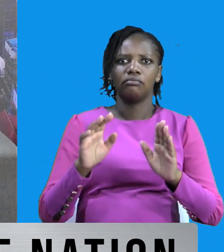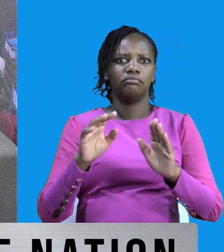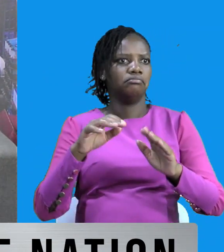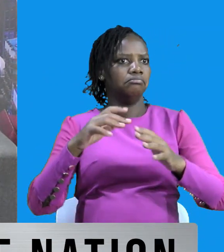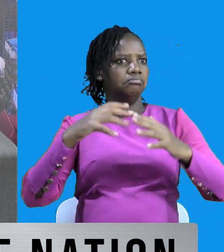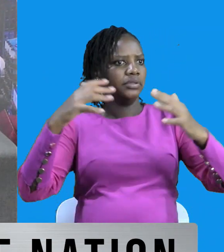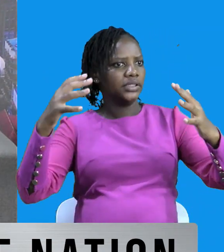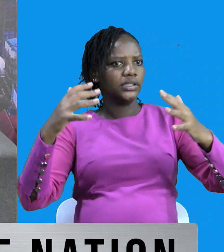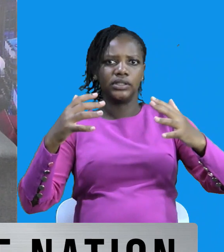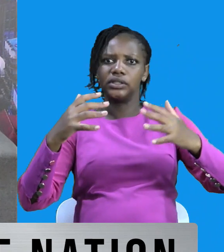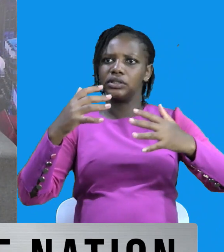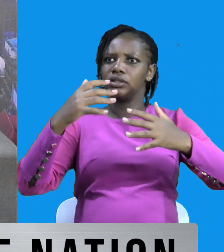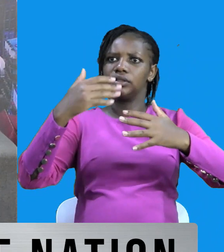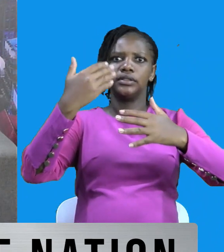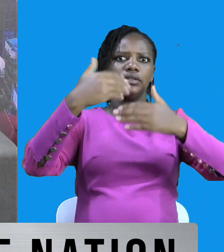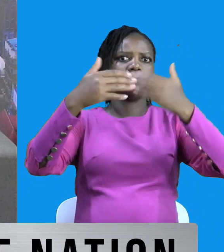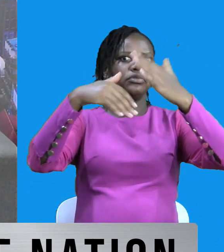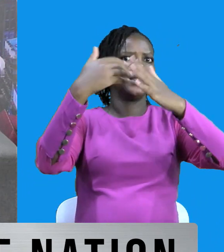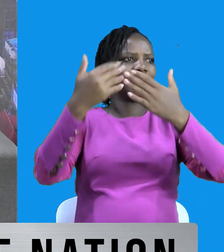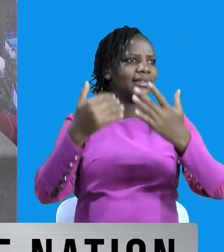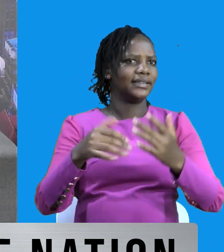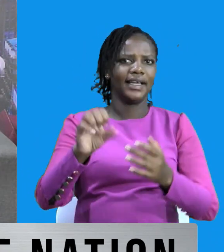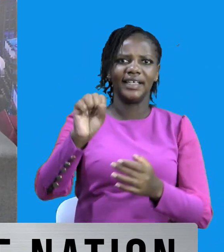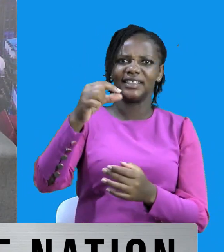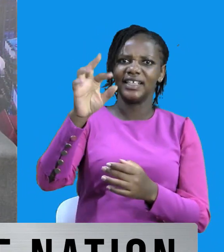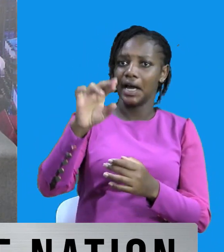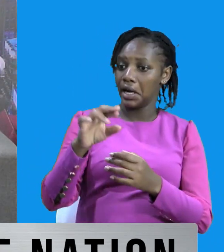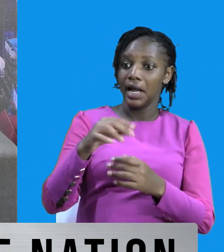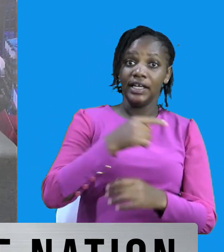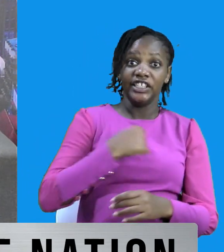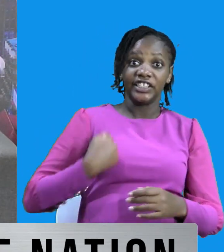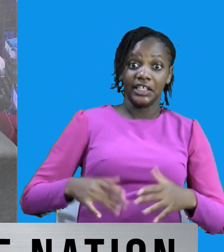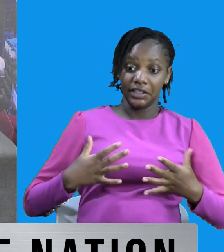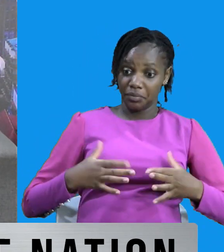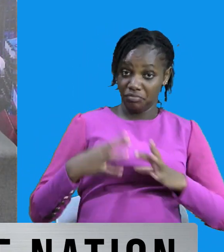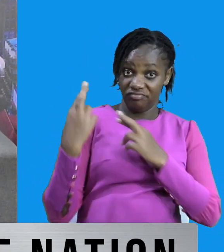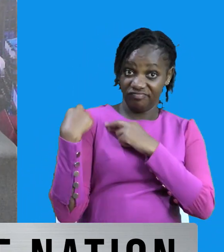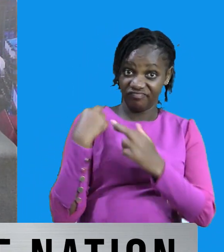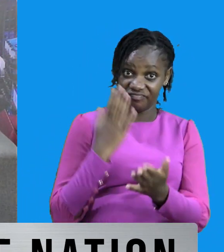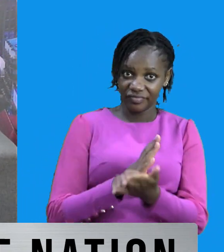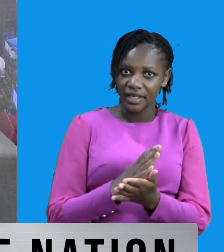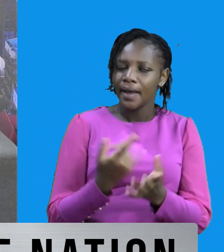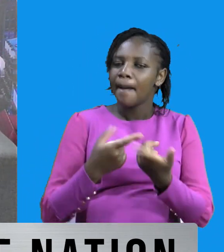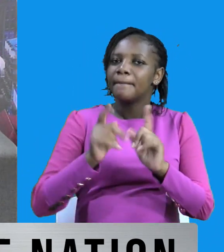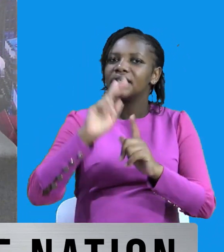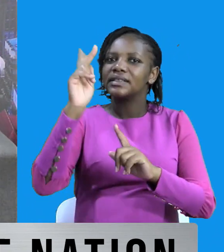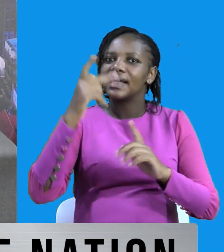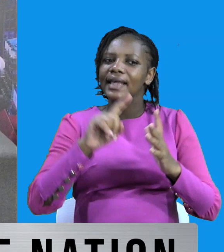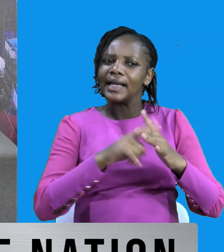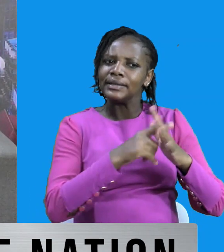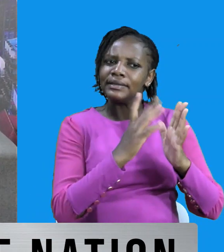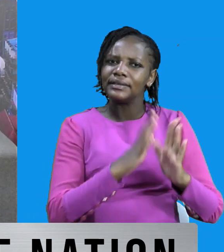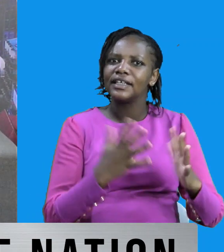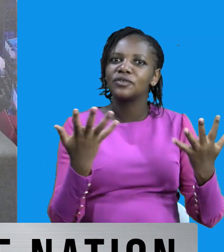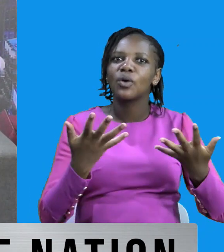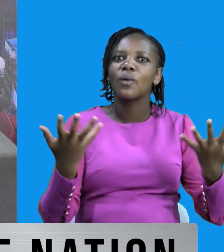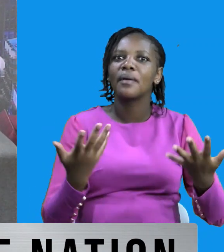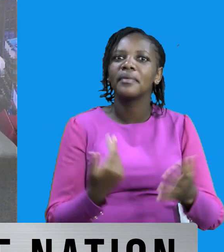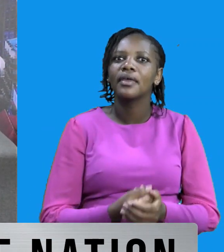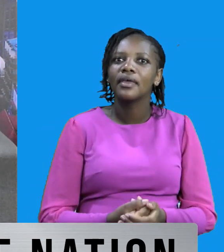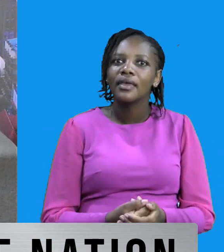those, including the SGR, are done by the Chinese. Where are the Kenyan engineers who have been training for all this time?